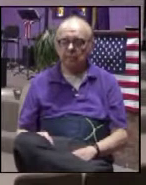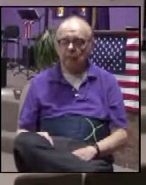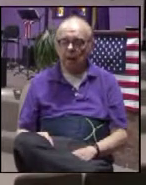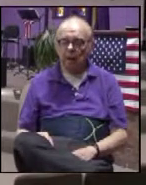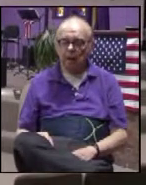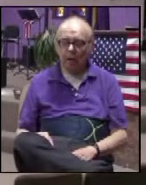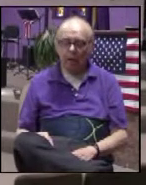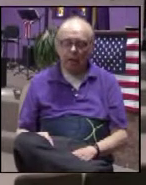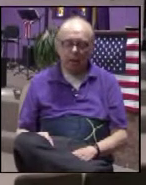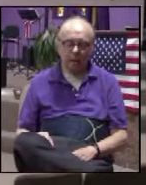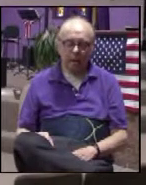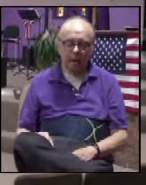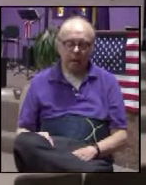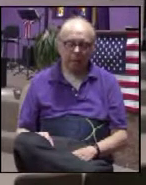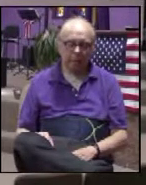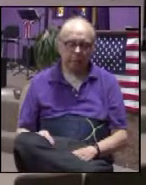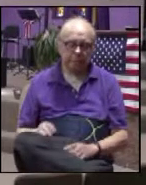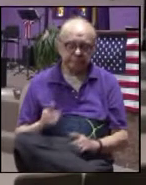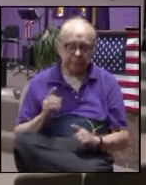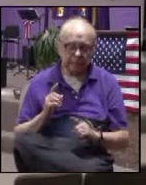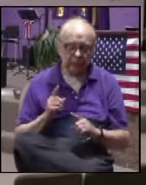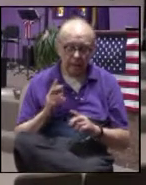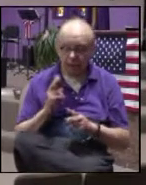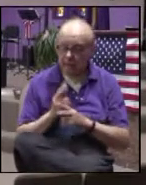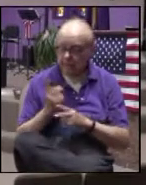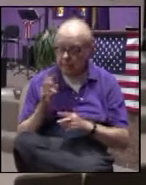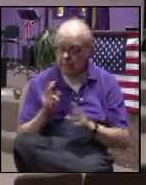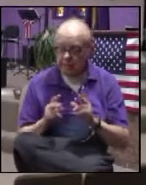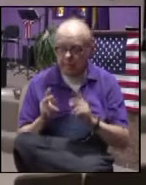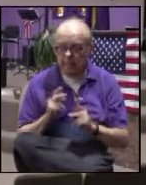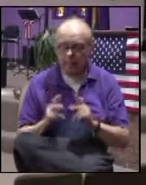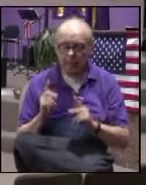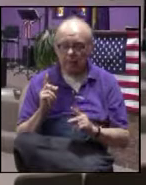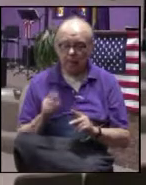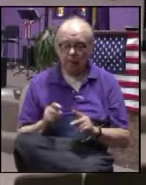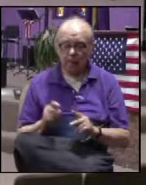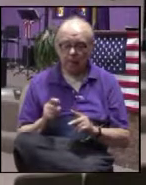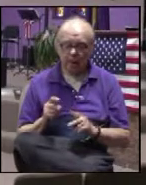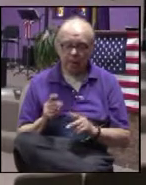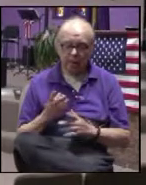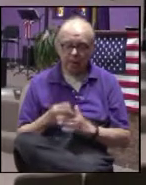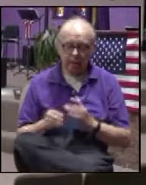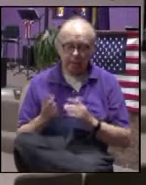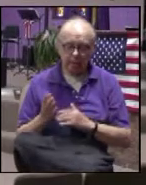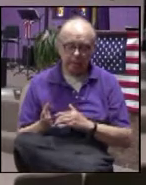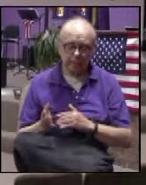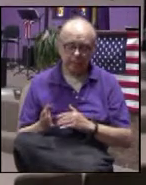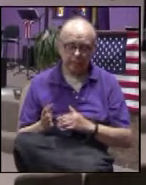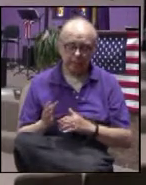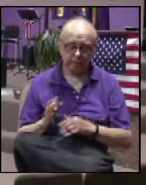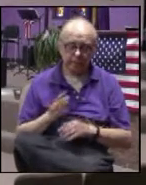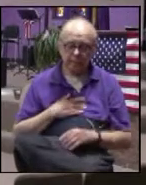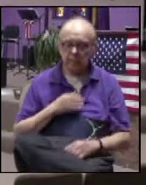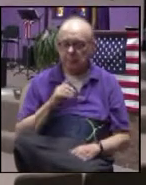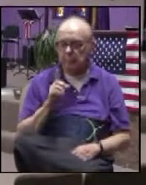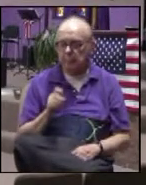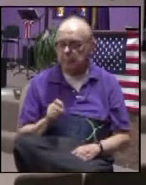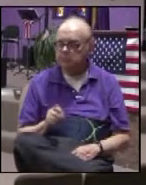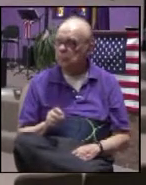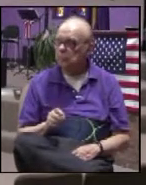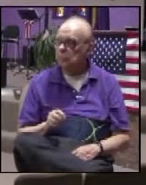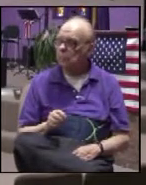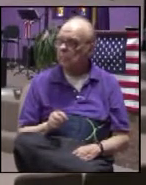I care for people. We need to get out of there. And my question to you is